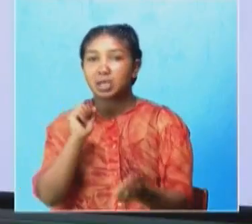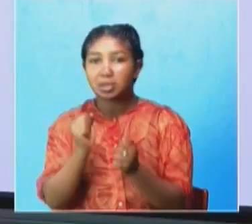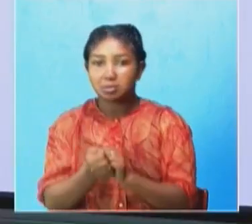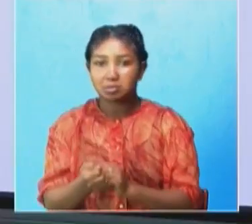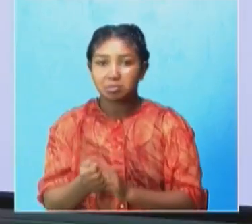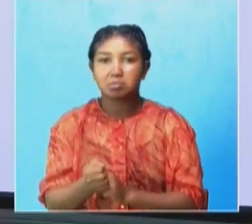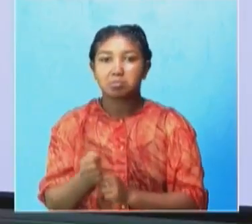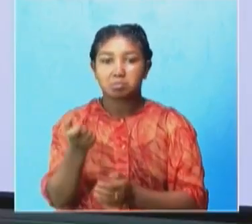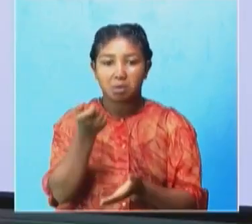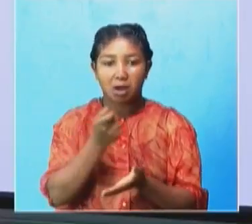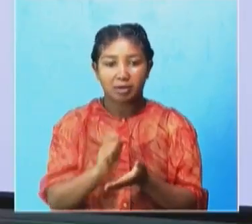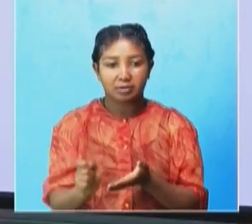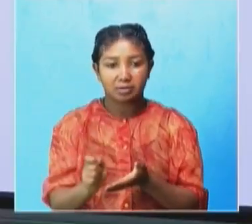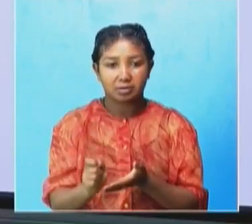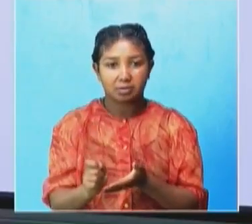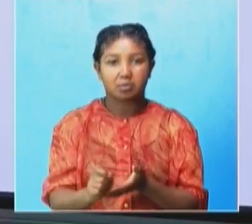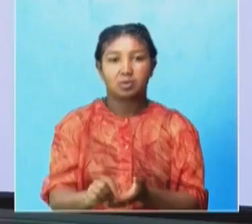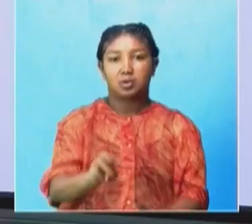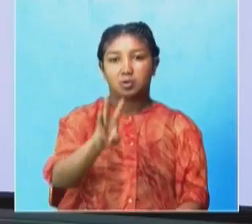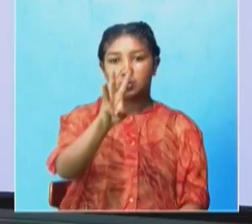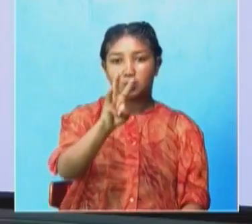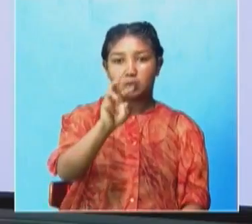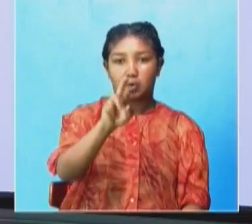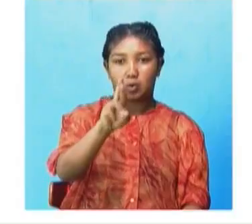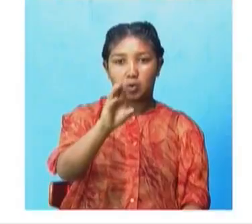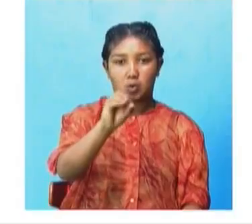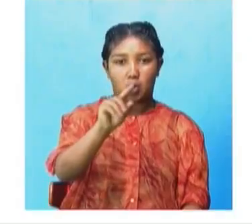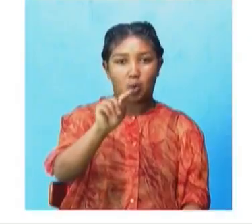What we are going to see? Wrote.